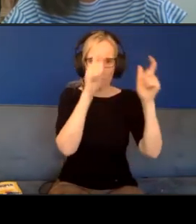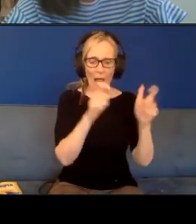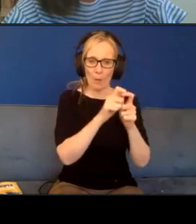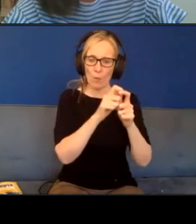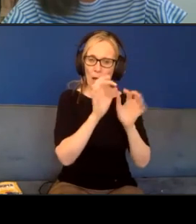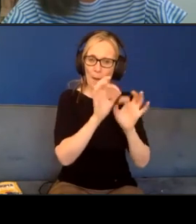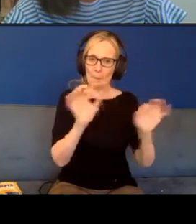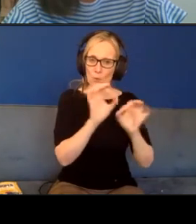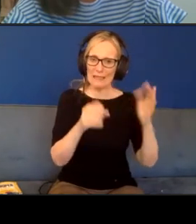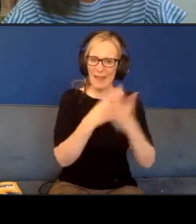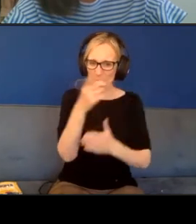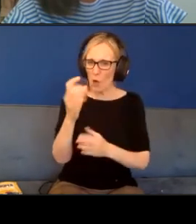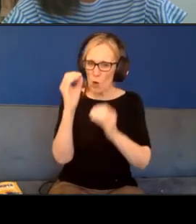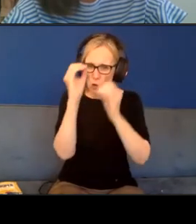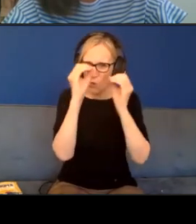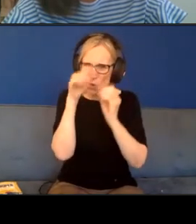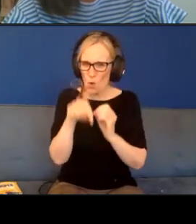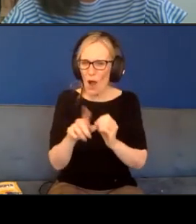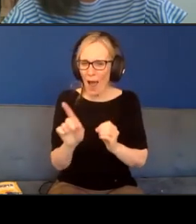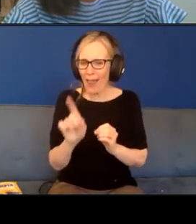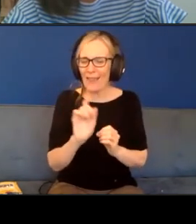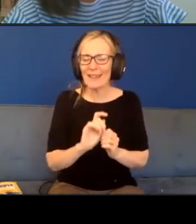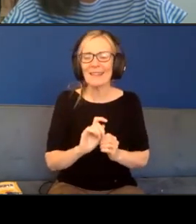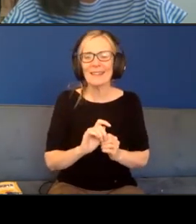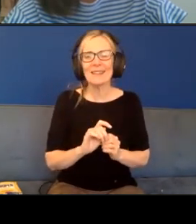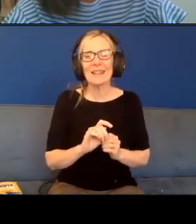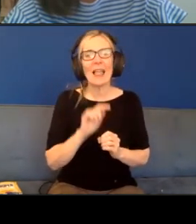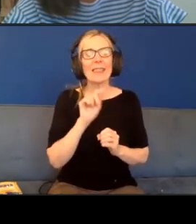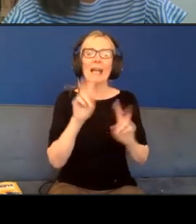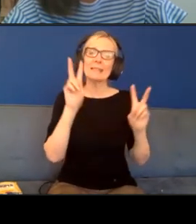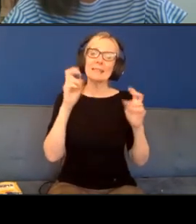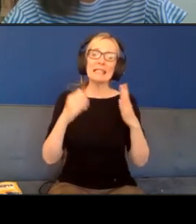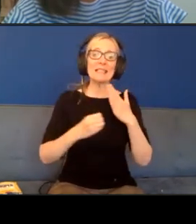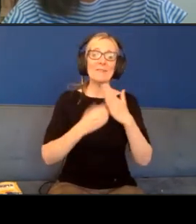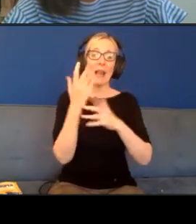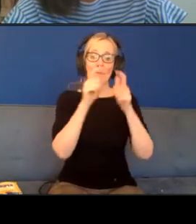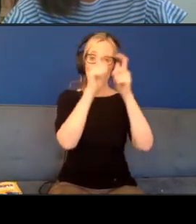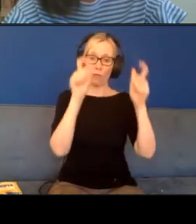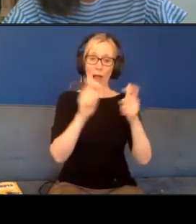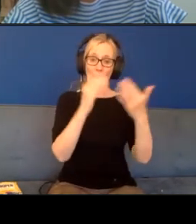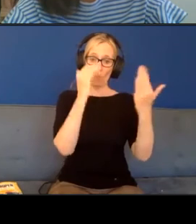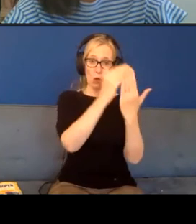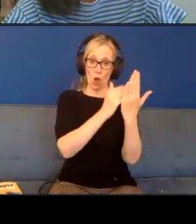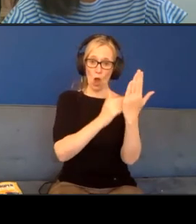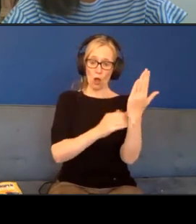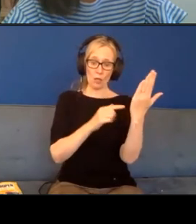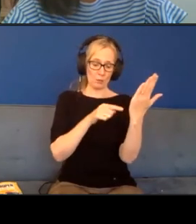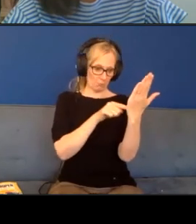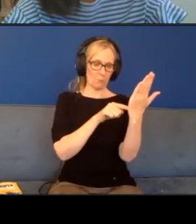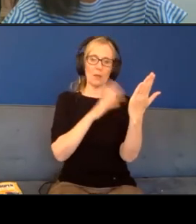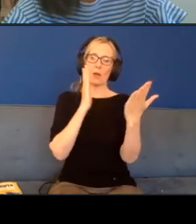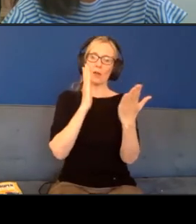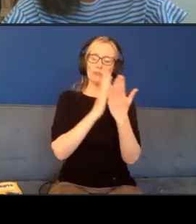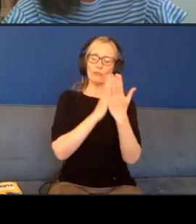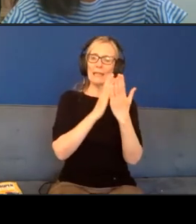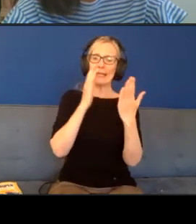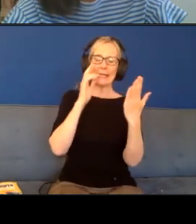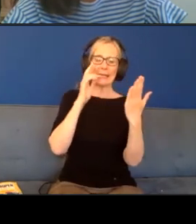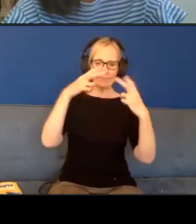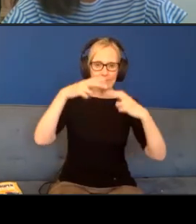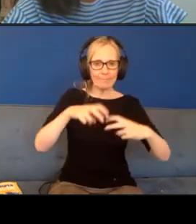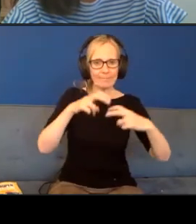Google. It's a development framework which looks at the way in which children, young people labeled as